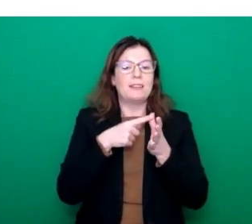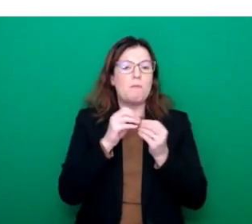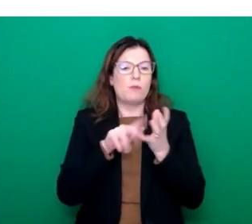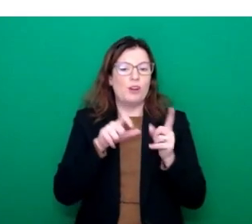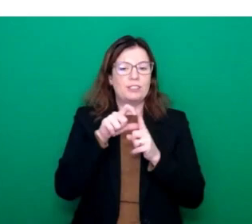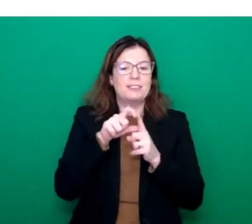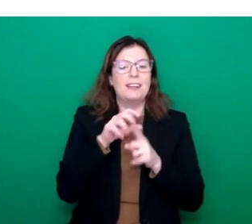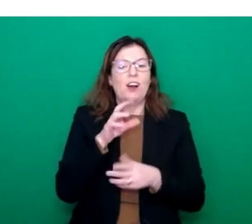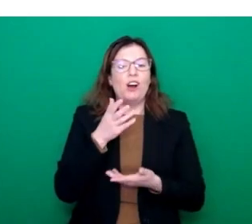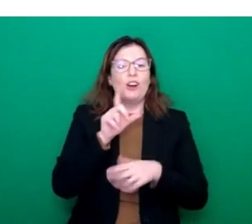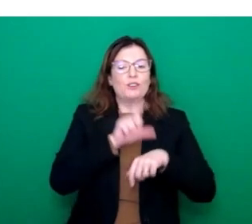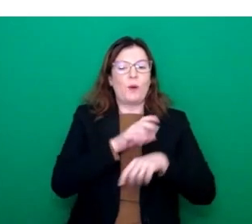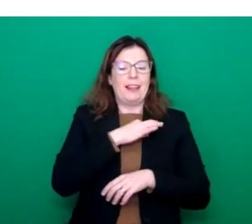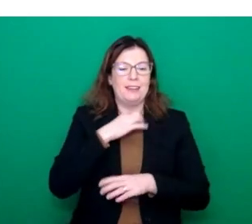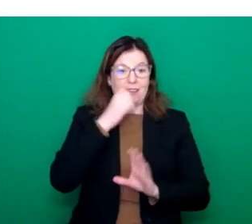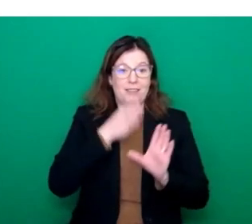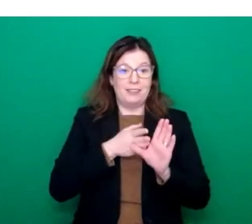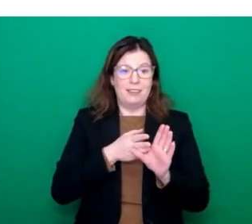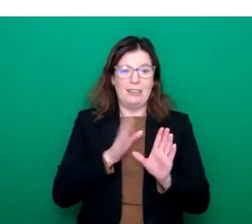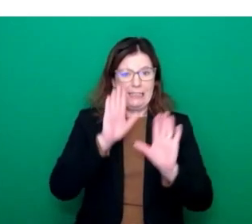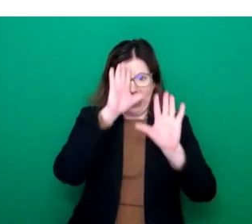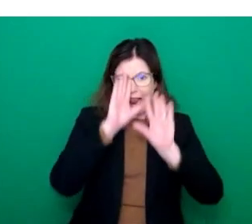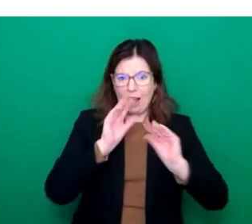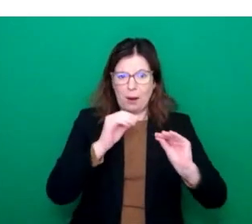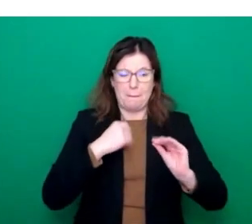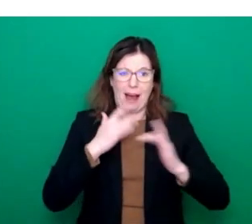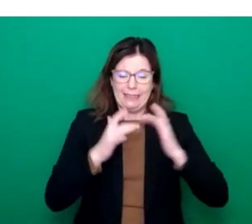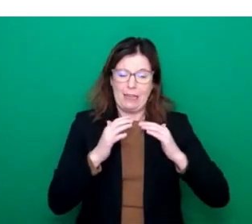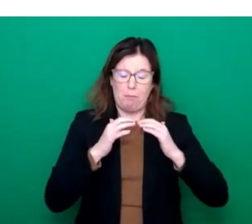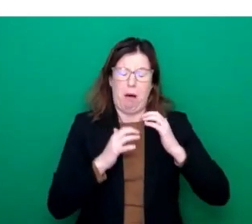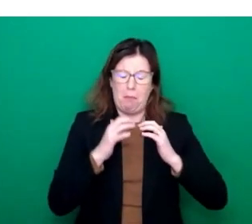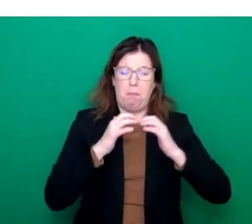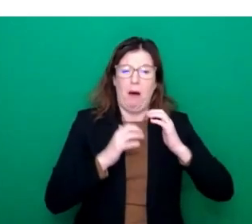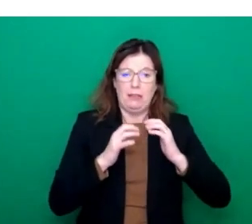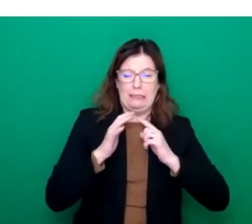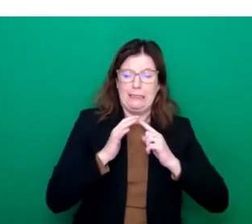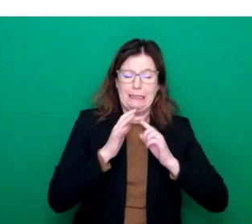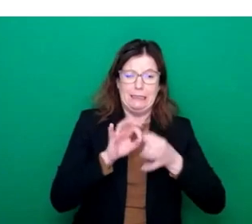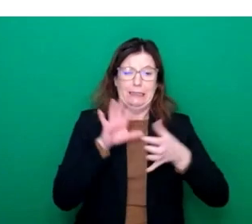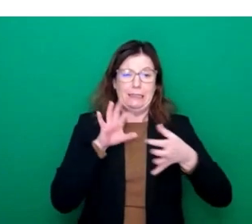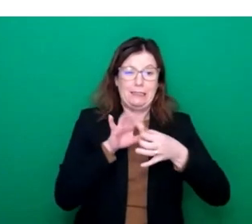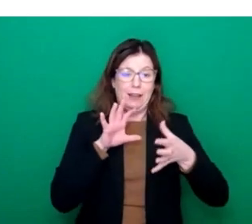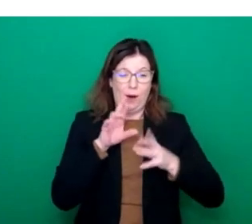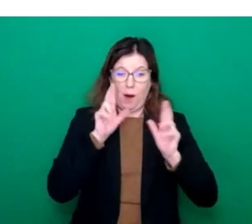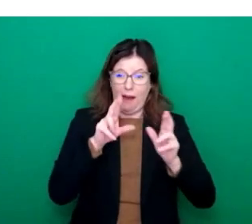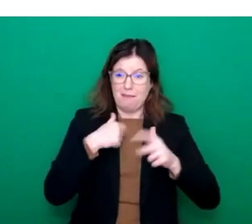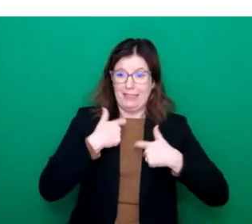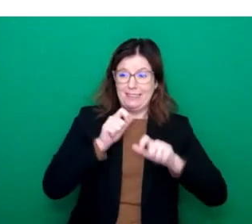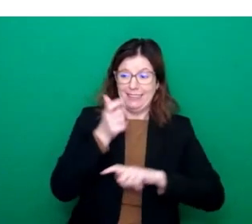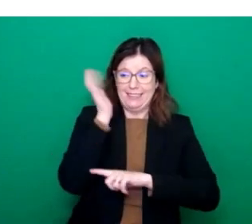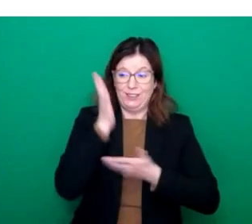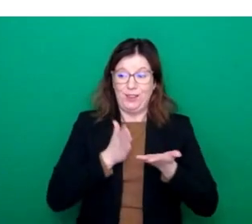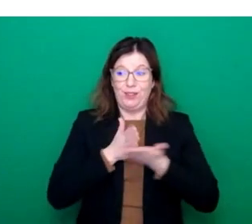fact, I just need to start by saying my internet is popping in and out, so hopefully I'll be able to stay with you for this presentation, and we'll make it to the